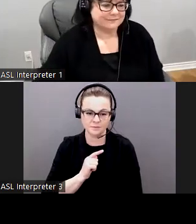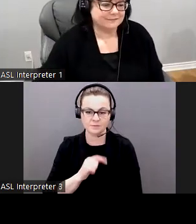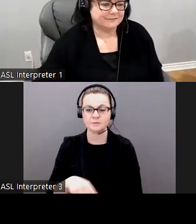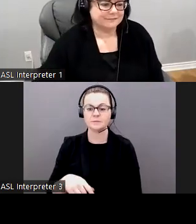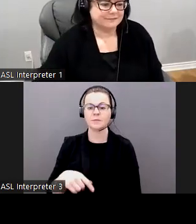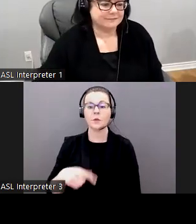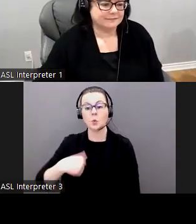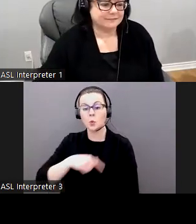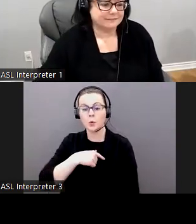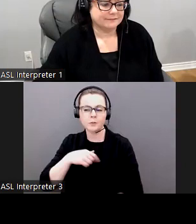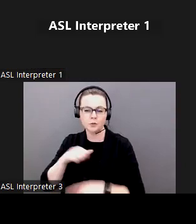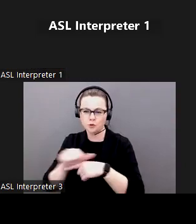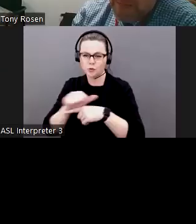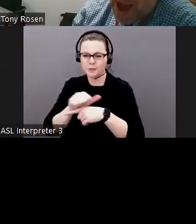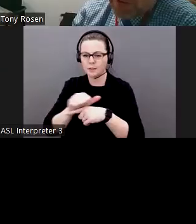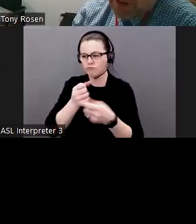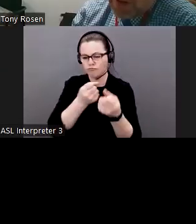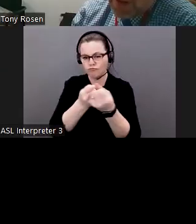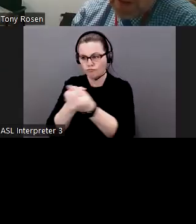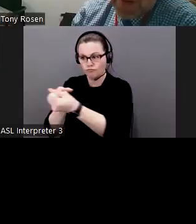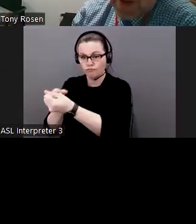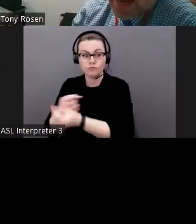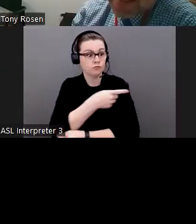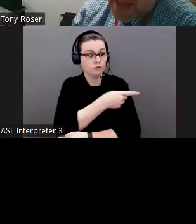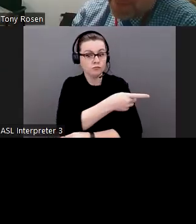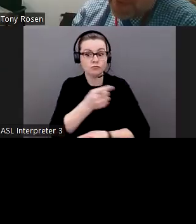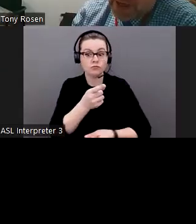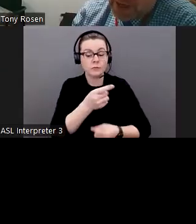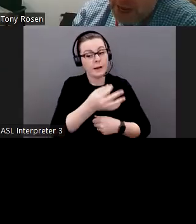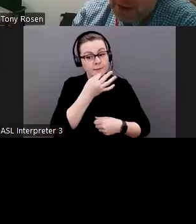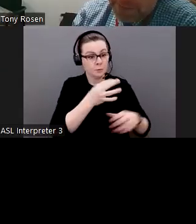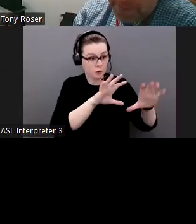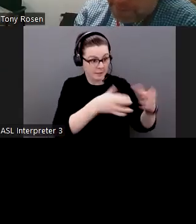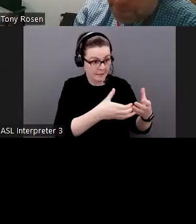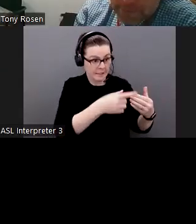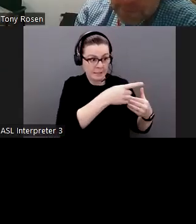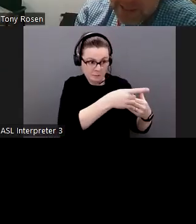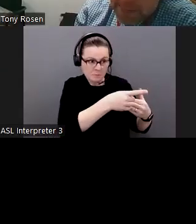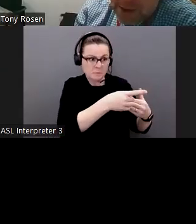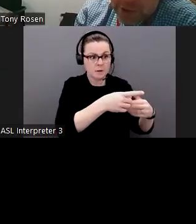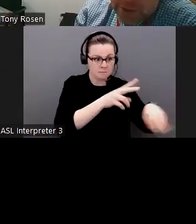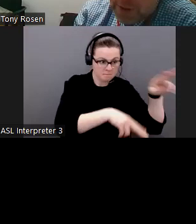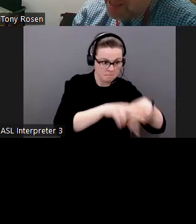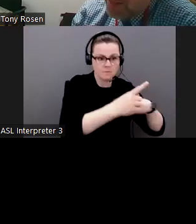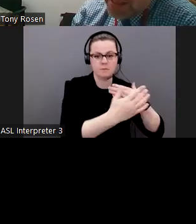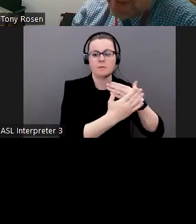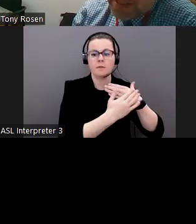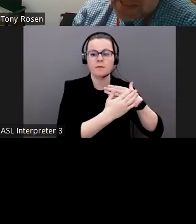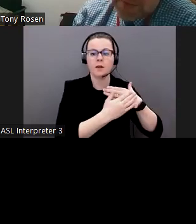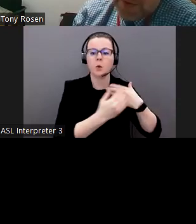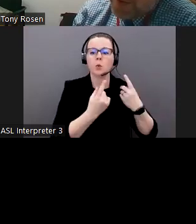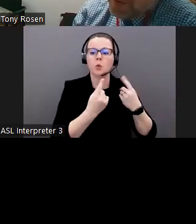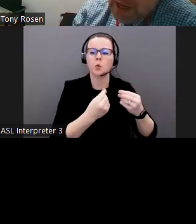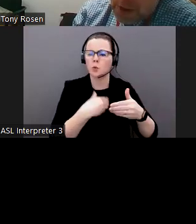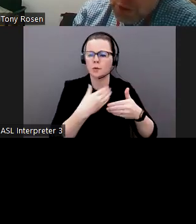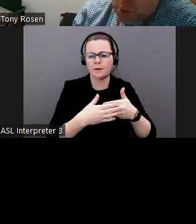team, advising us about the next steps in care. As I mentioned, these have